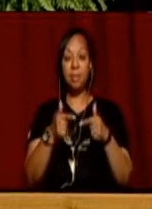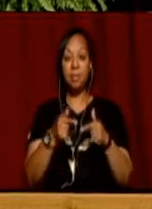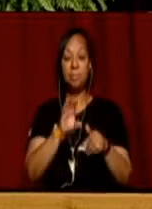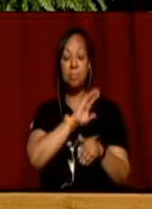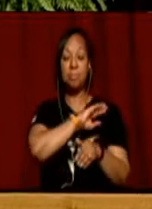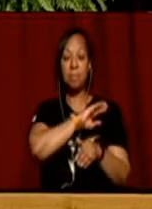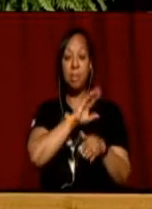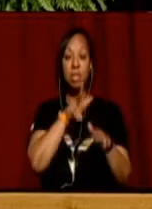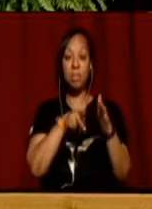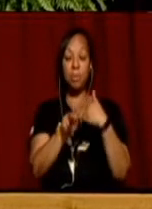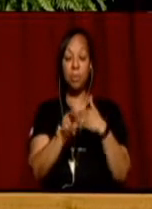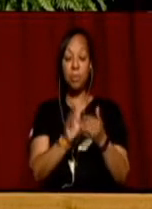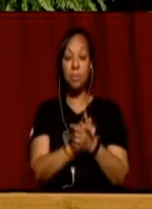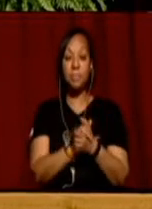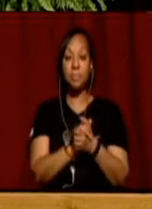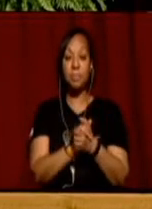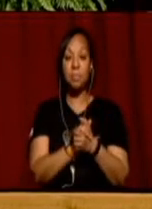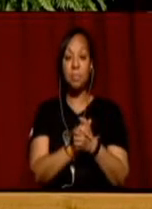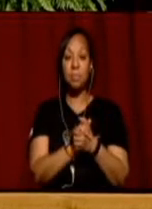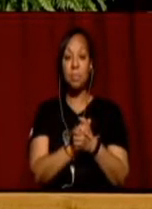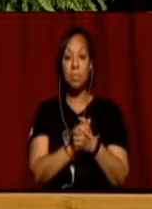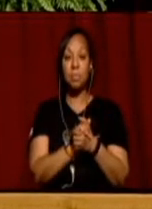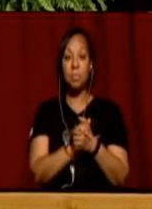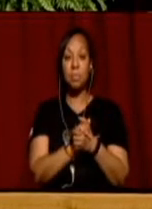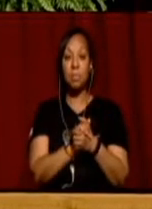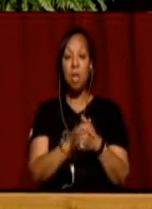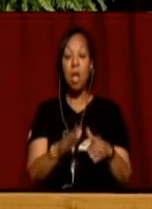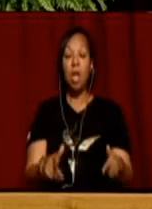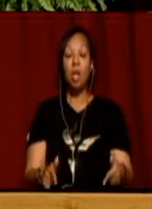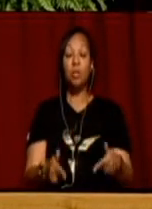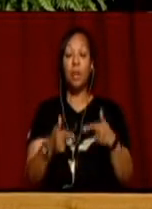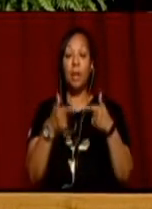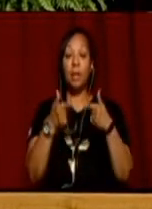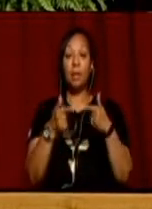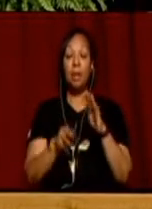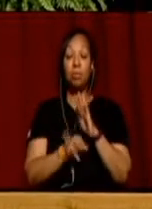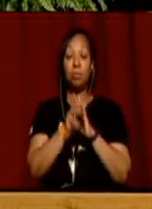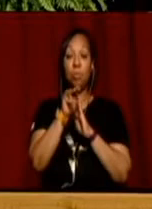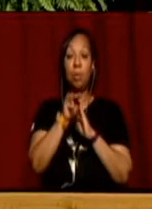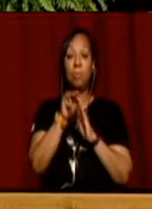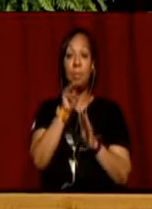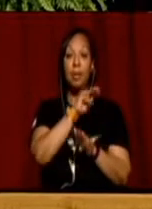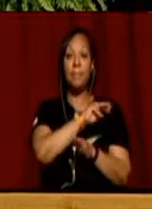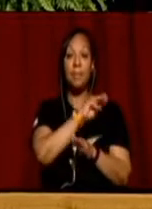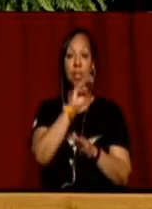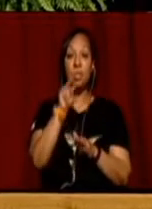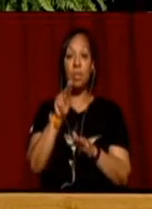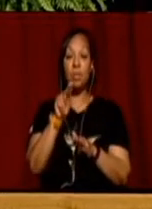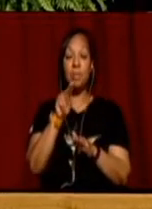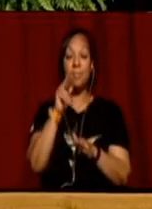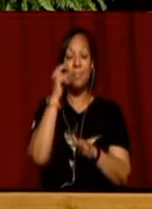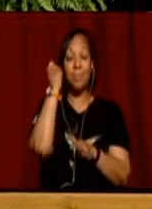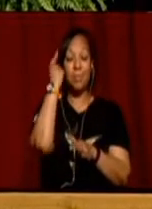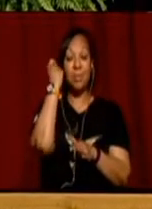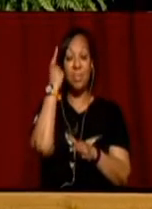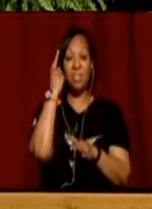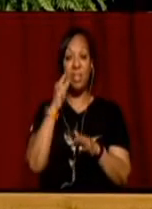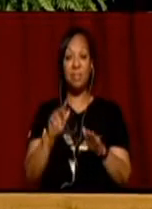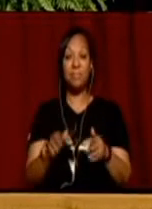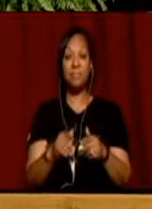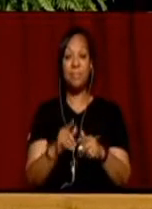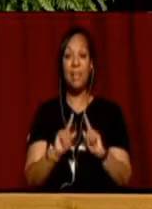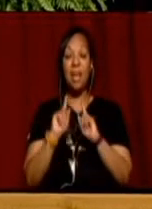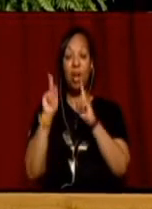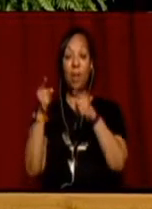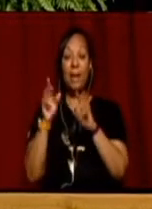police murders. Yeah, So I grew up in Minnesota, so I know the Twin Cities pretty well. Go back a couple times